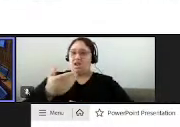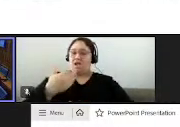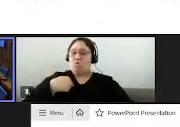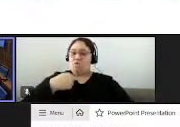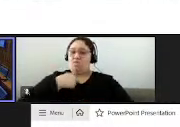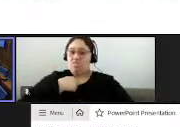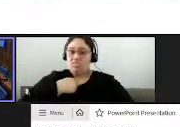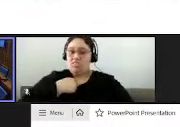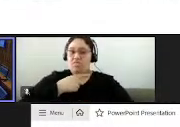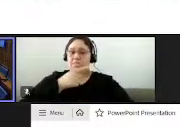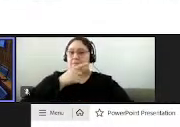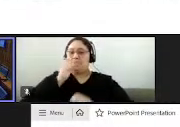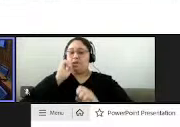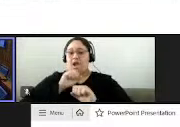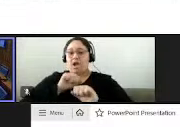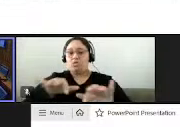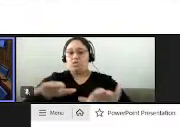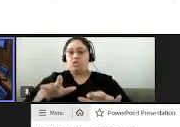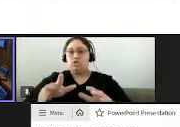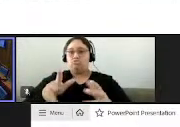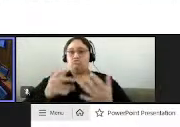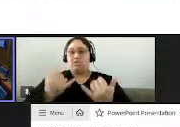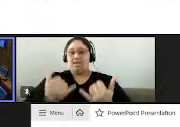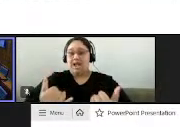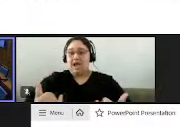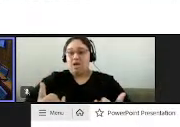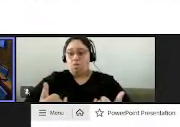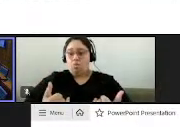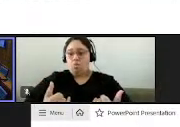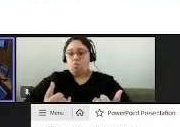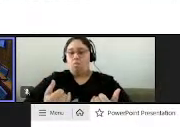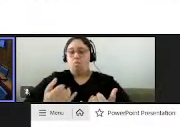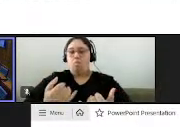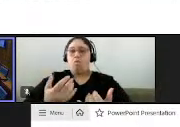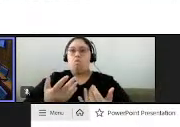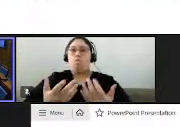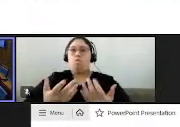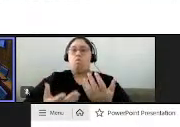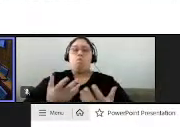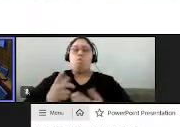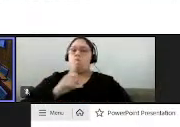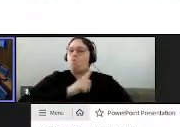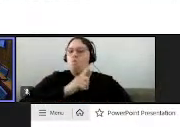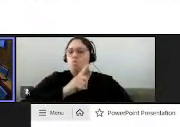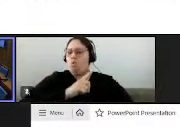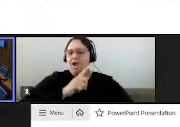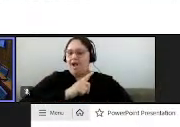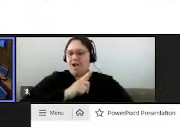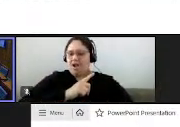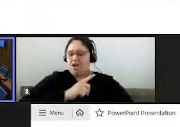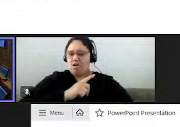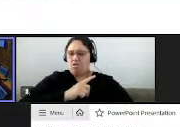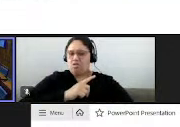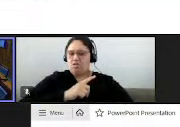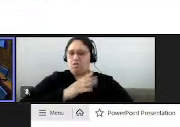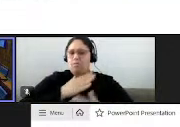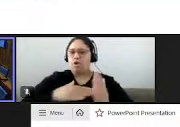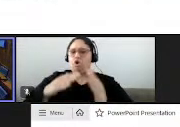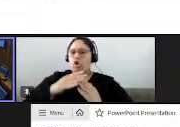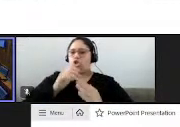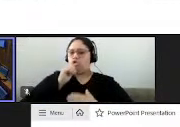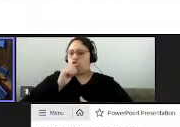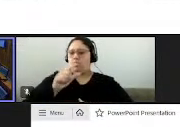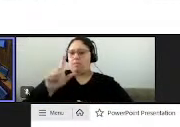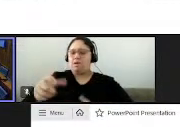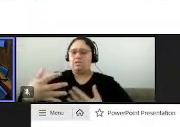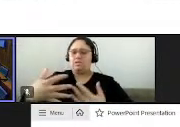the public outreach presently as it is now? And why was not a priority for it to